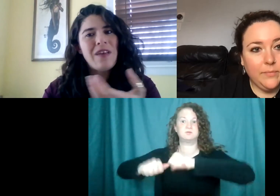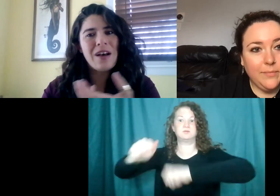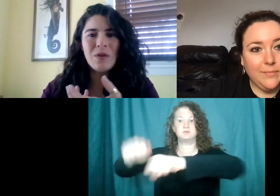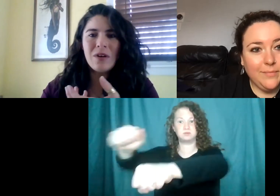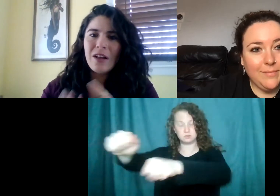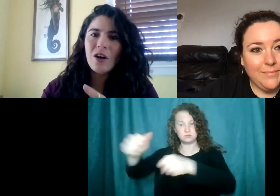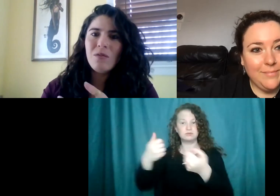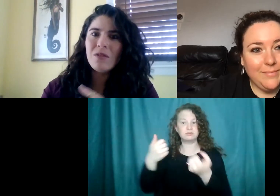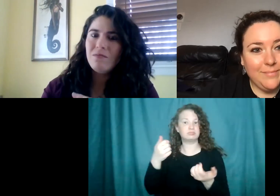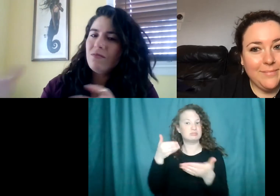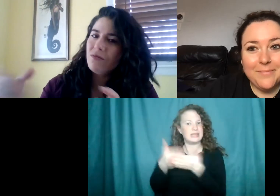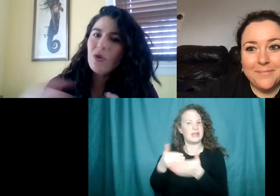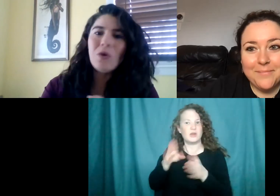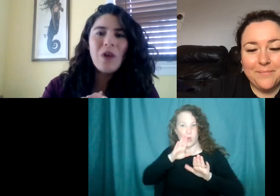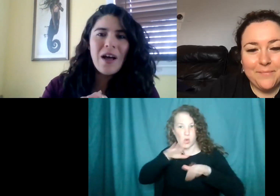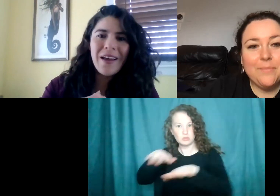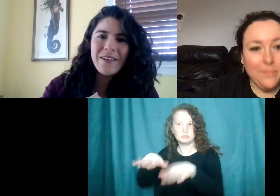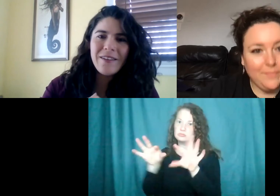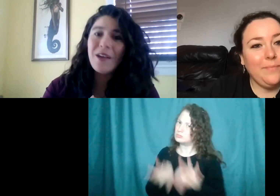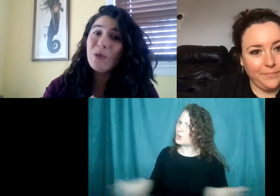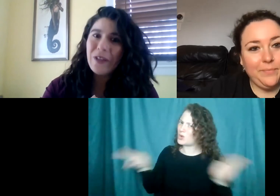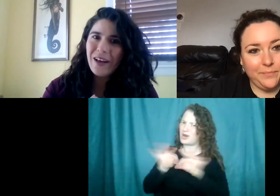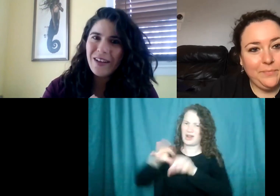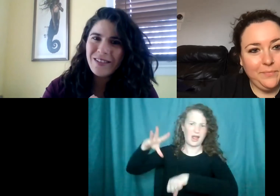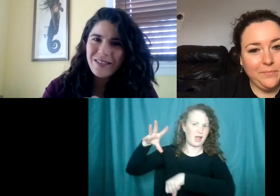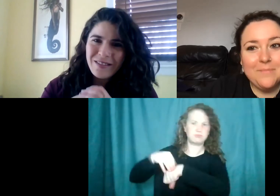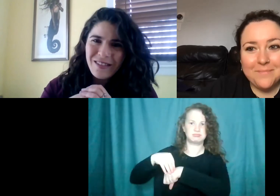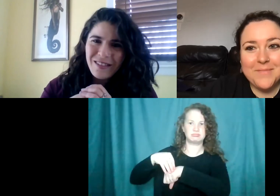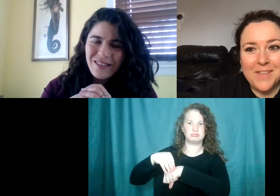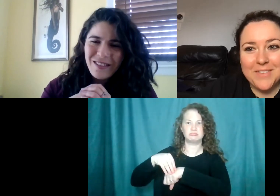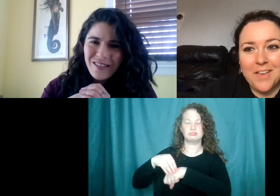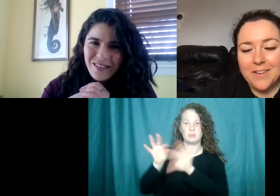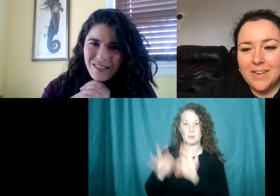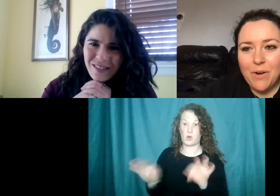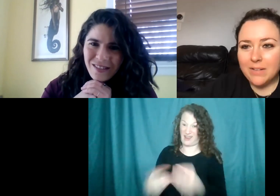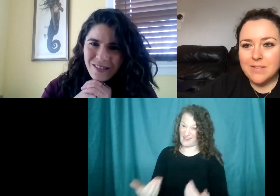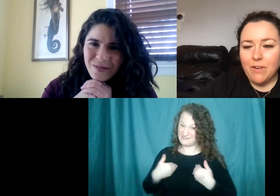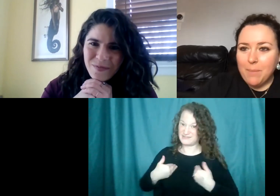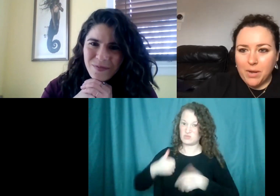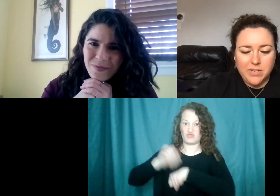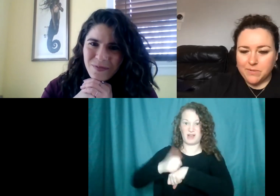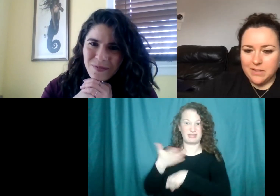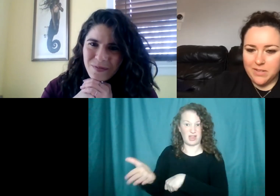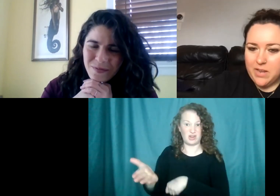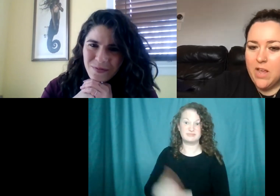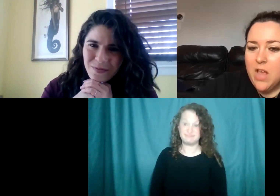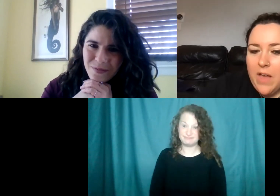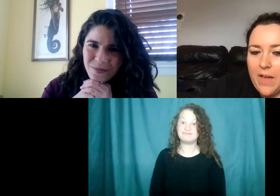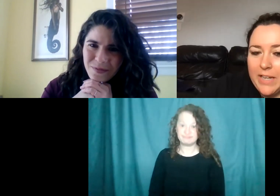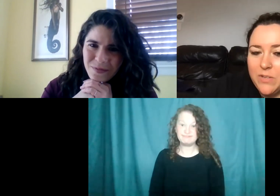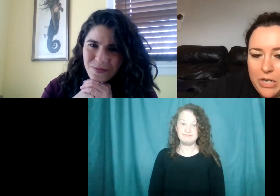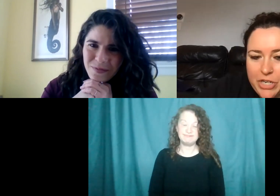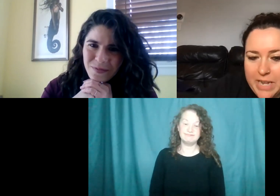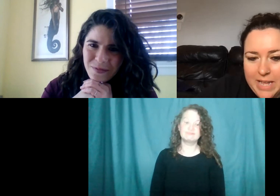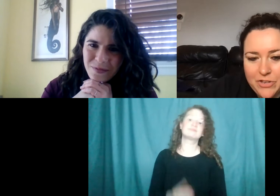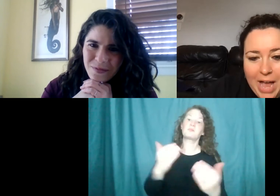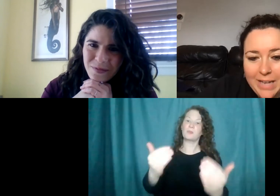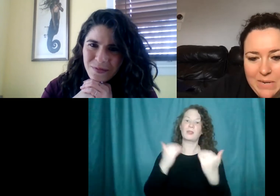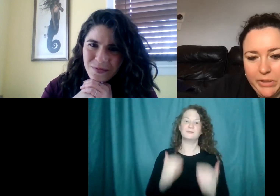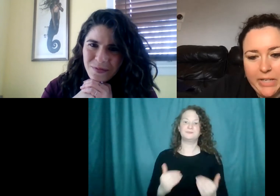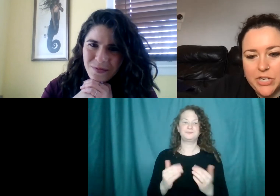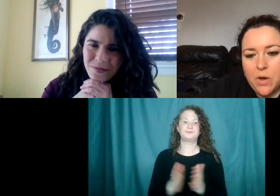allows our kelp to hold on and stay holding on. Sounds good. You need rocks to grab onto. Sounds good. The next question